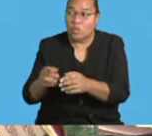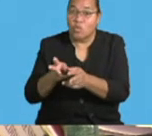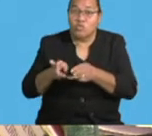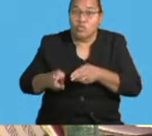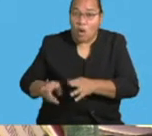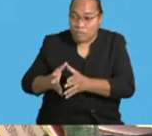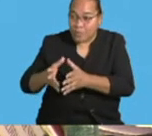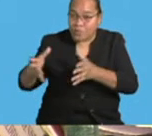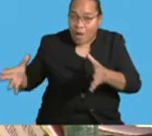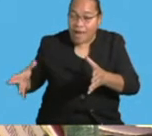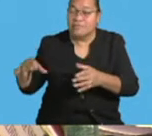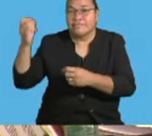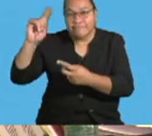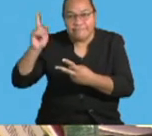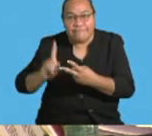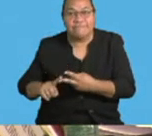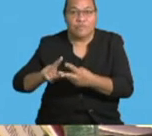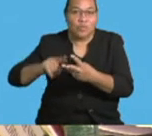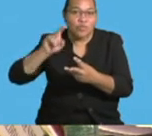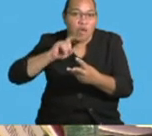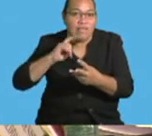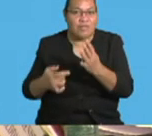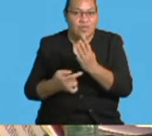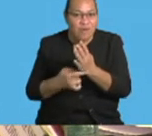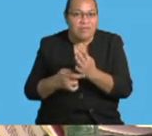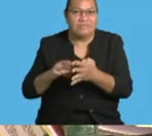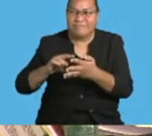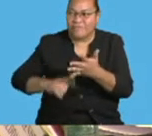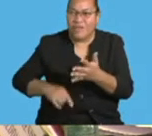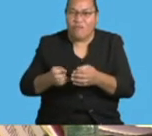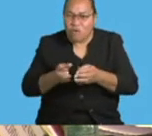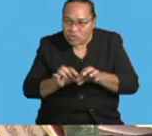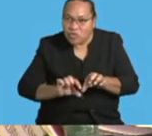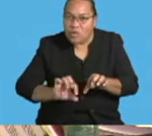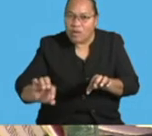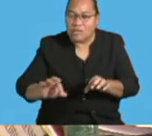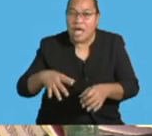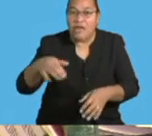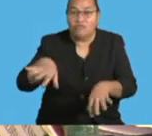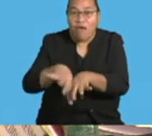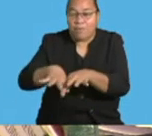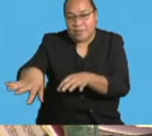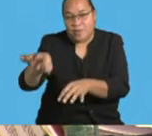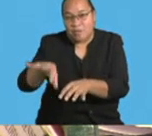access, electricity, clean water supply, sewage treatment, stormwater drains, and garbage collection